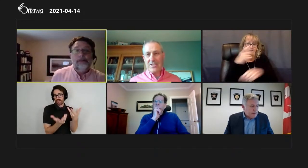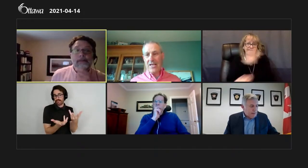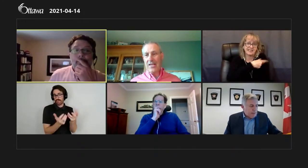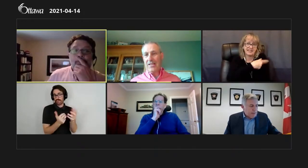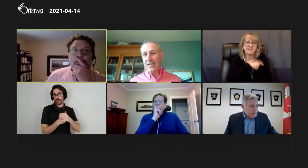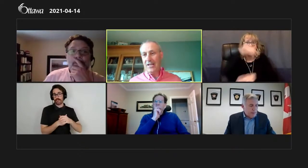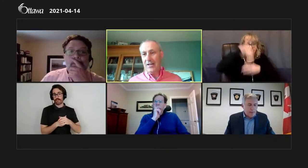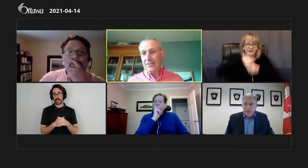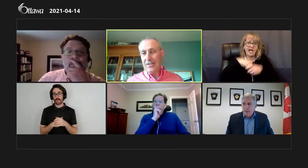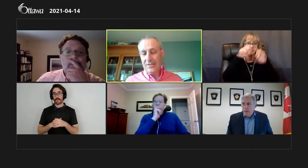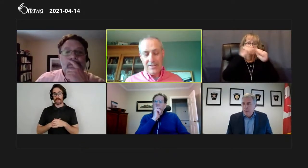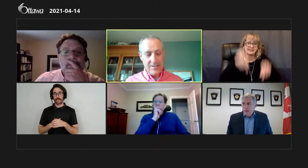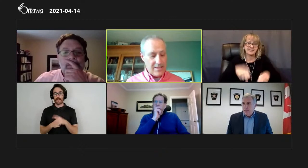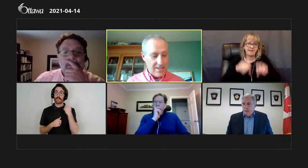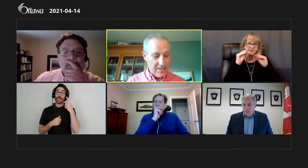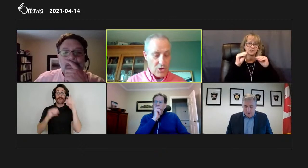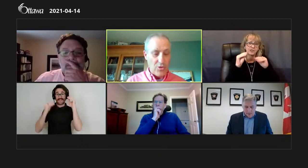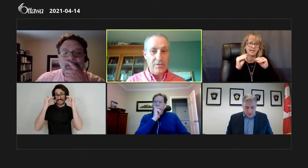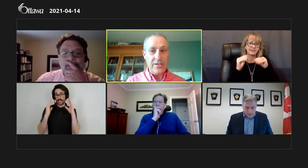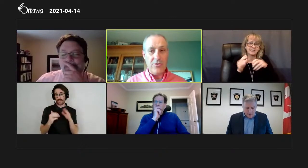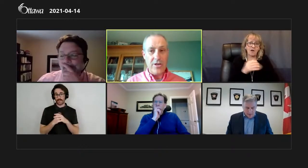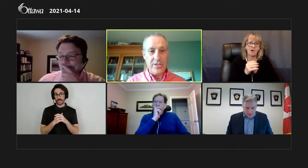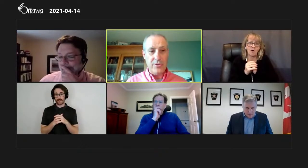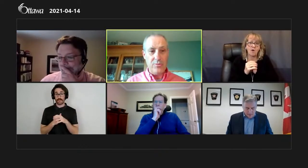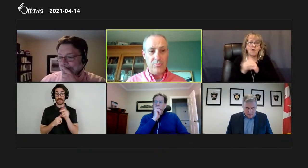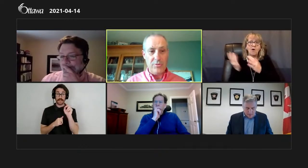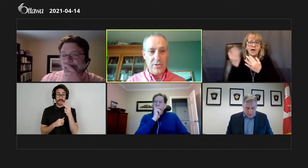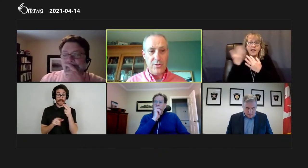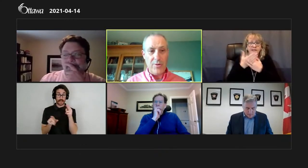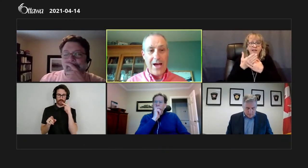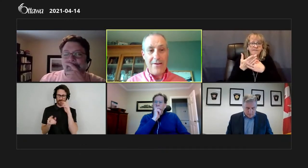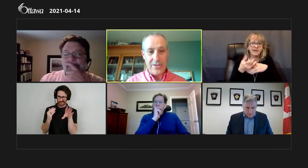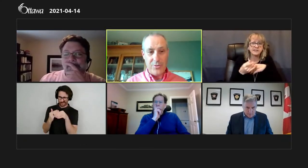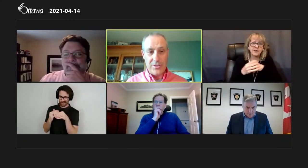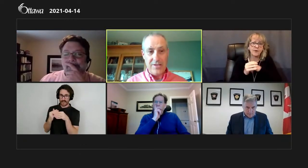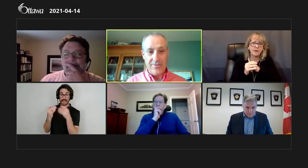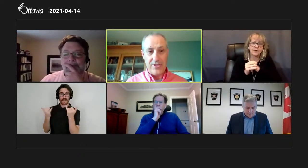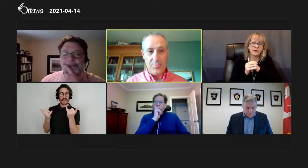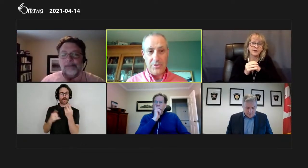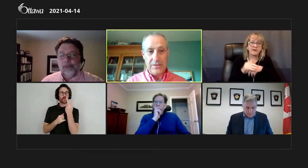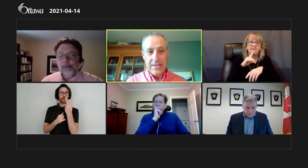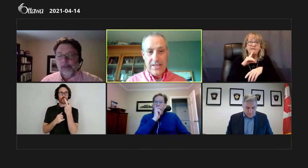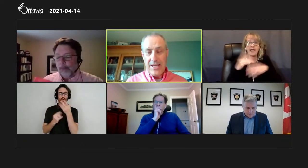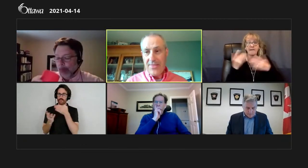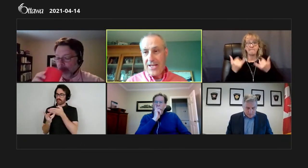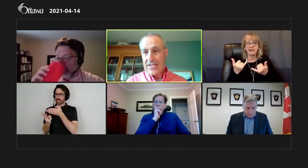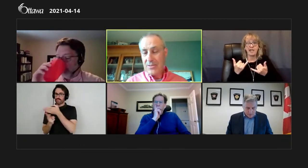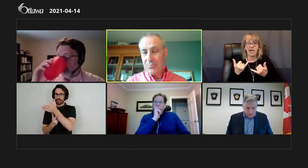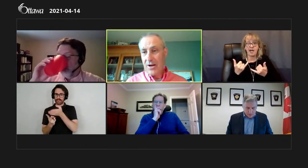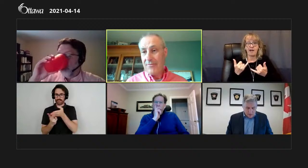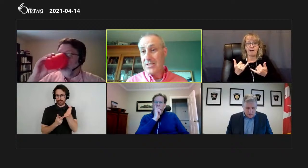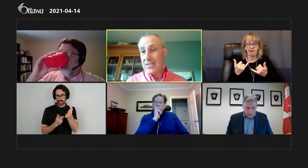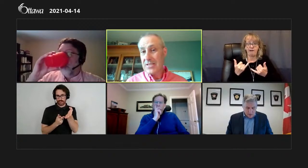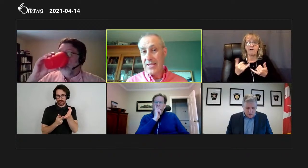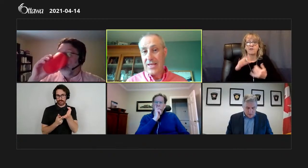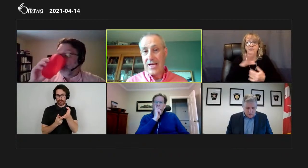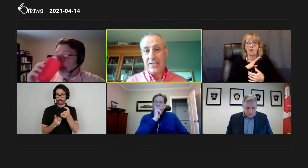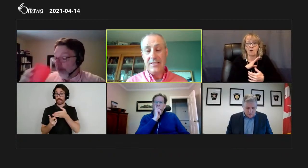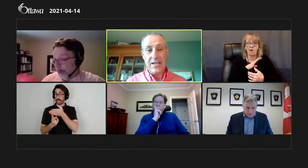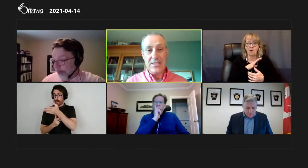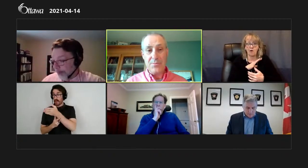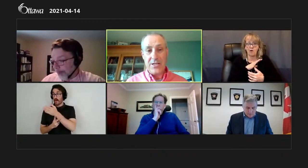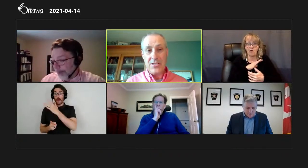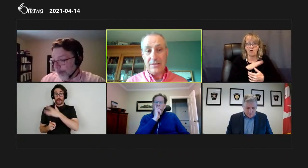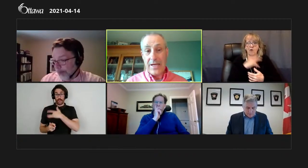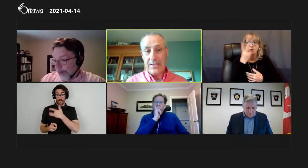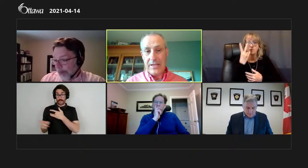going to say that currently there are two avenues available, and that is the province has said